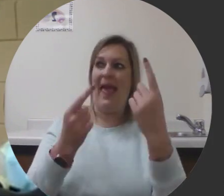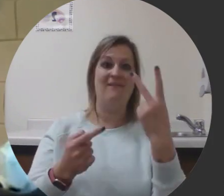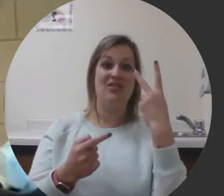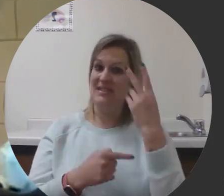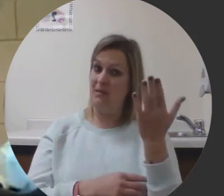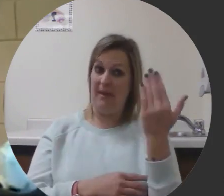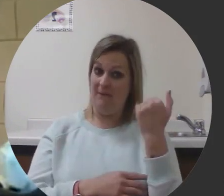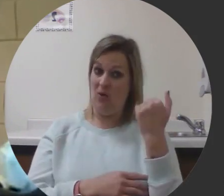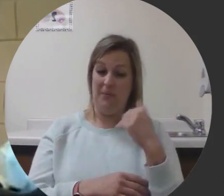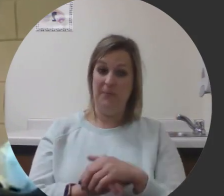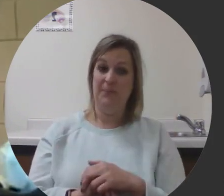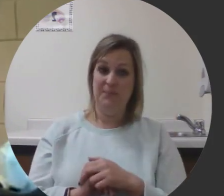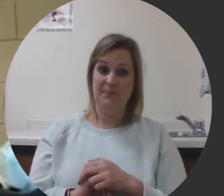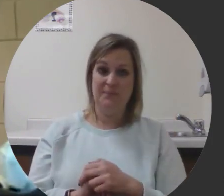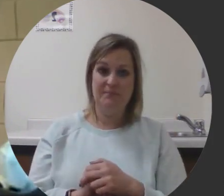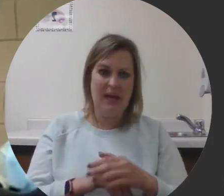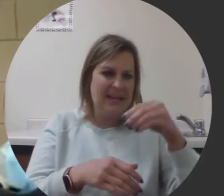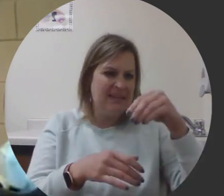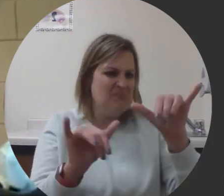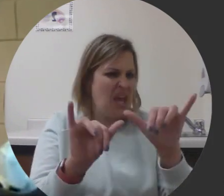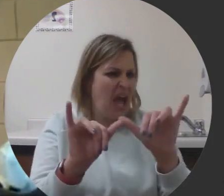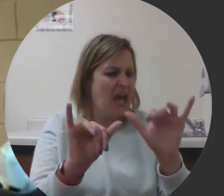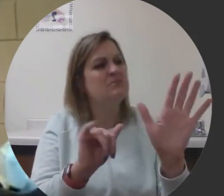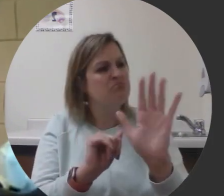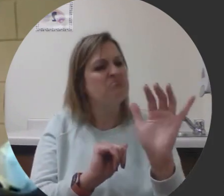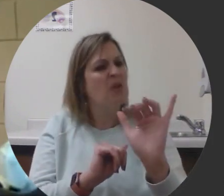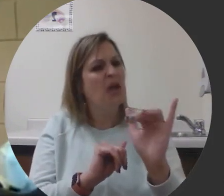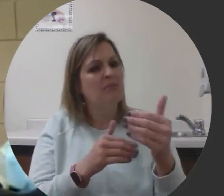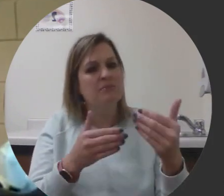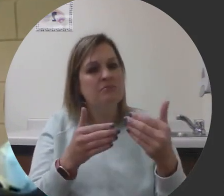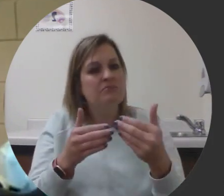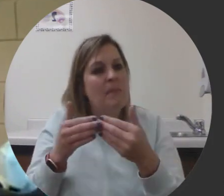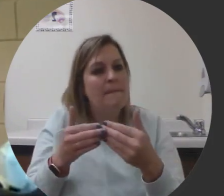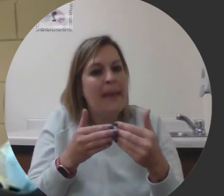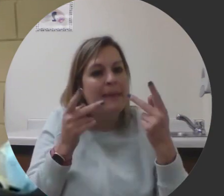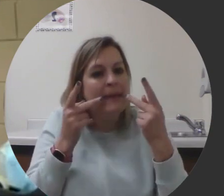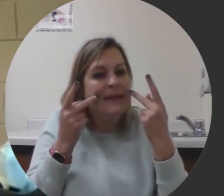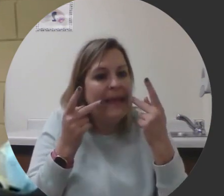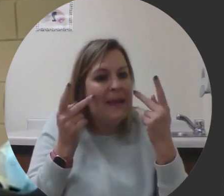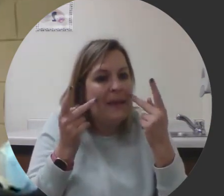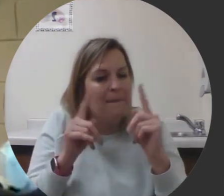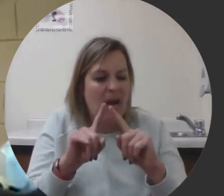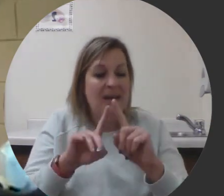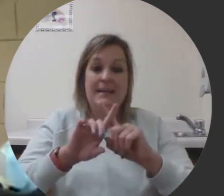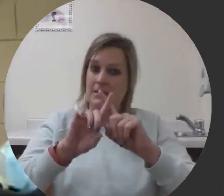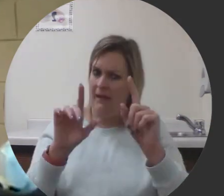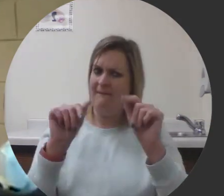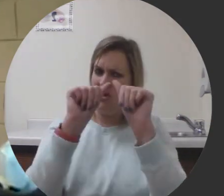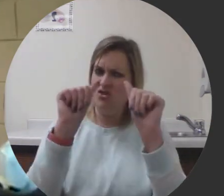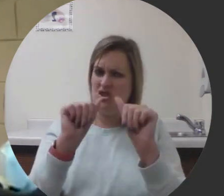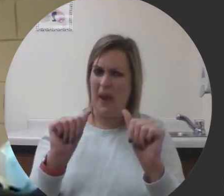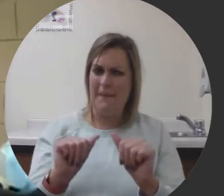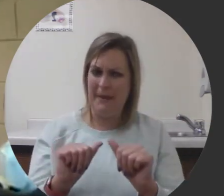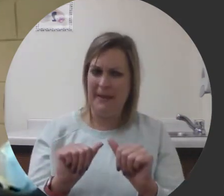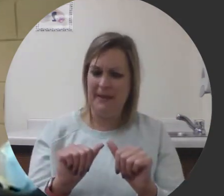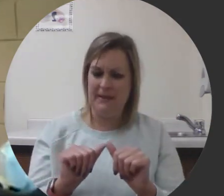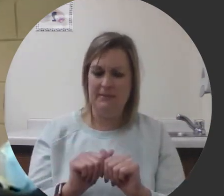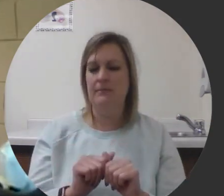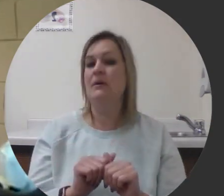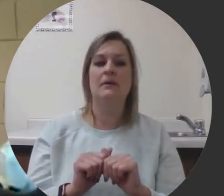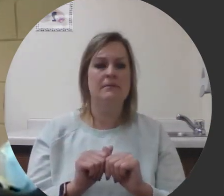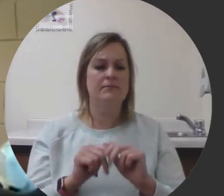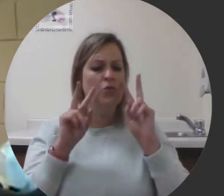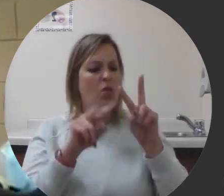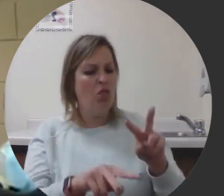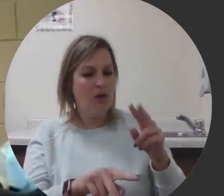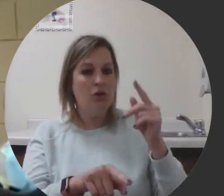fact. In size, it was about as big as a newborn kitten, but quite a different shape. The first thing you noticed about it was